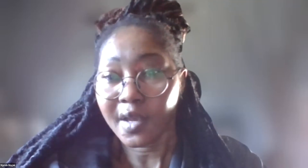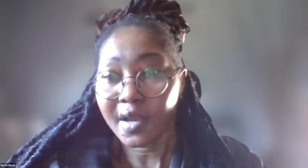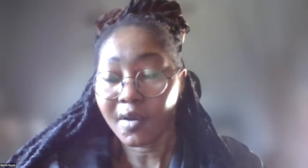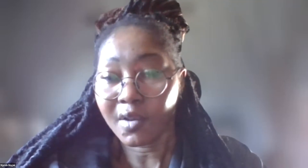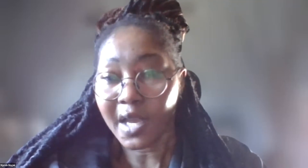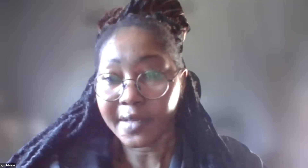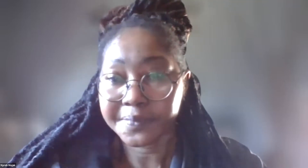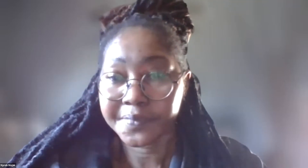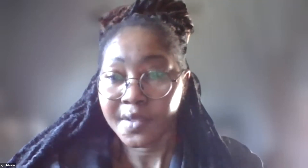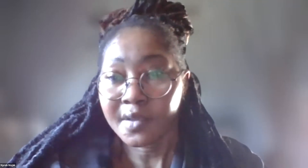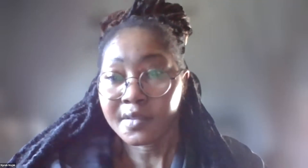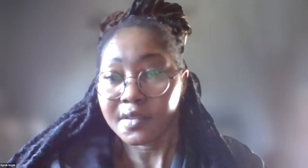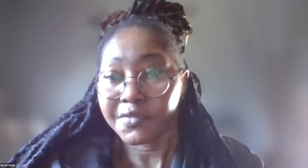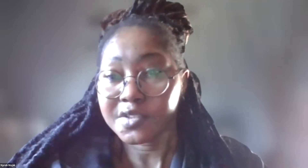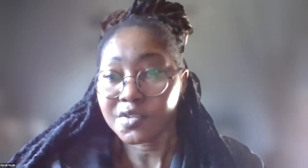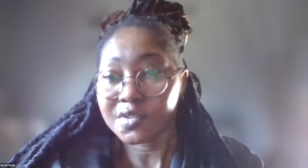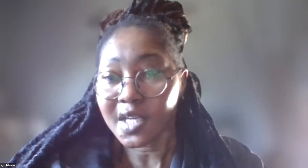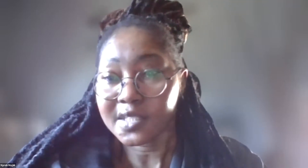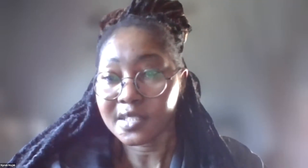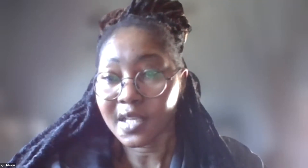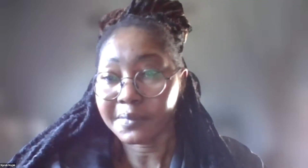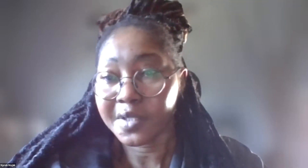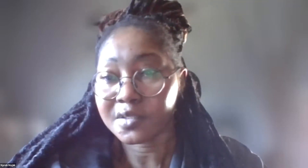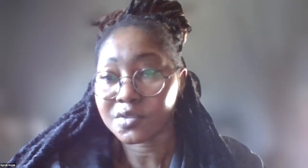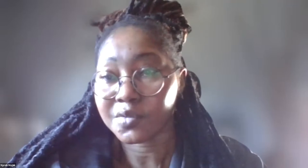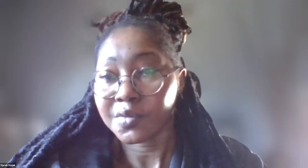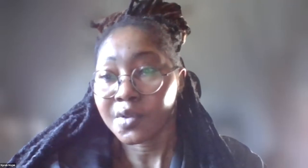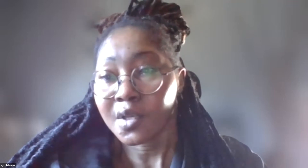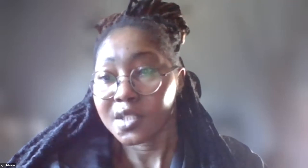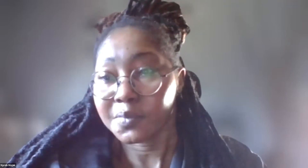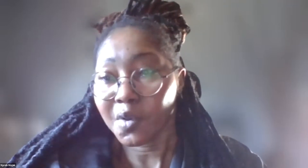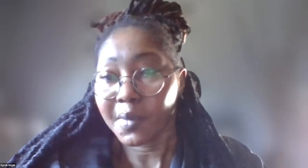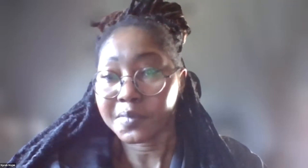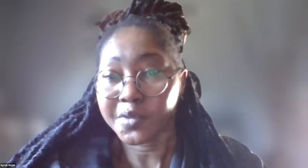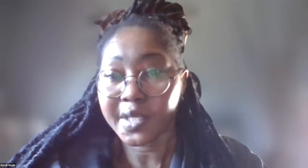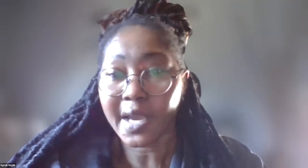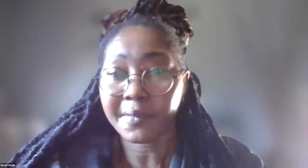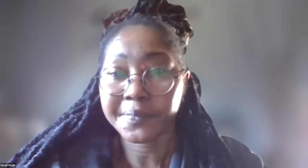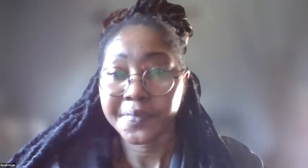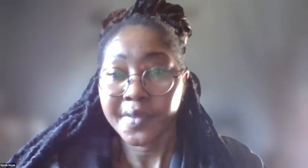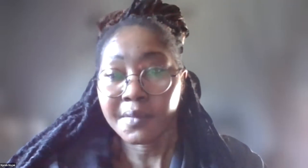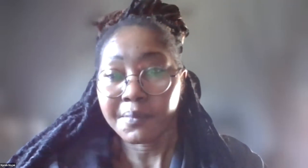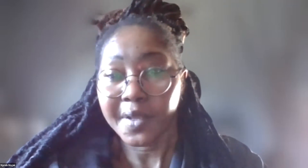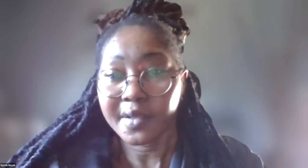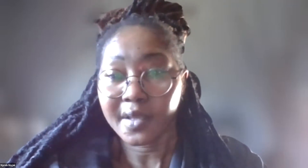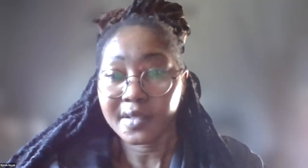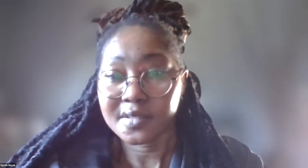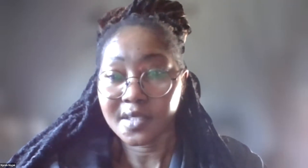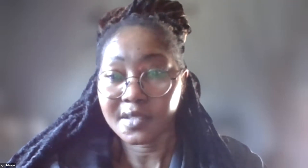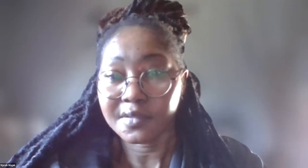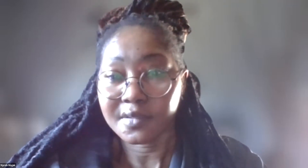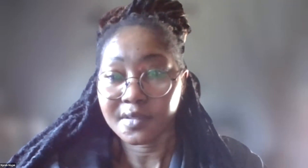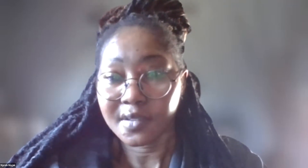with online. The first course I did led me into a diploma I'm doing now. But